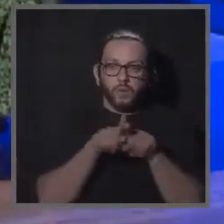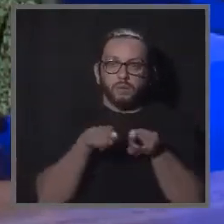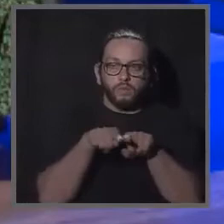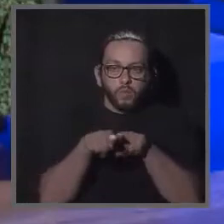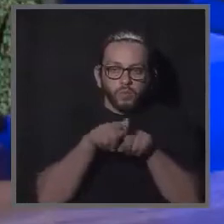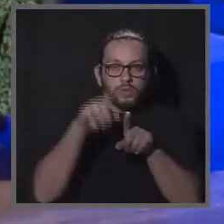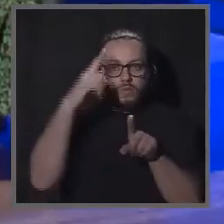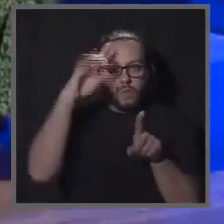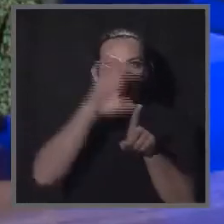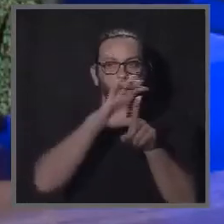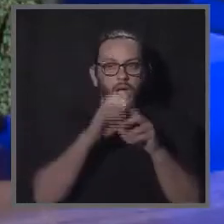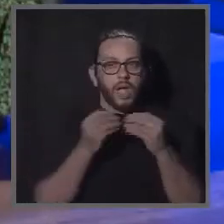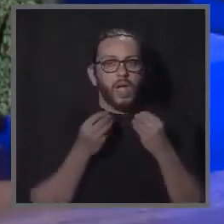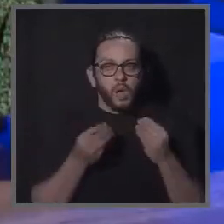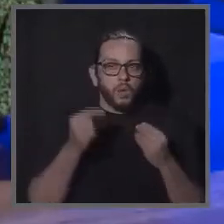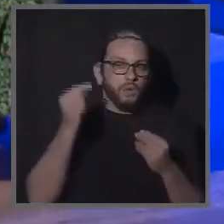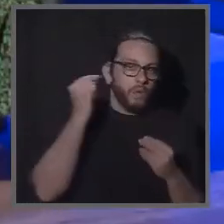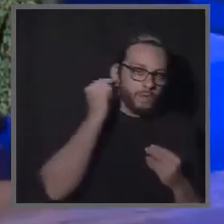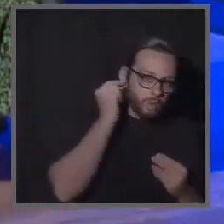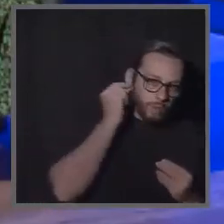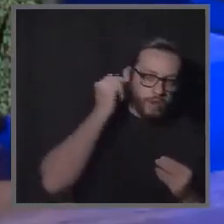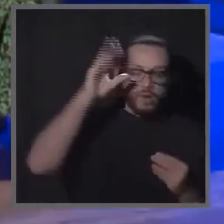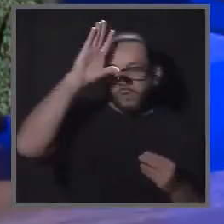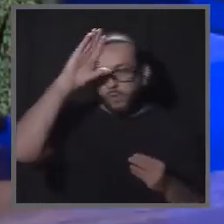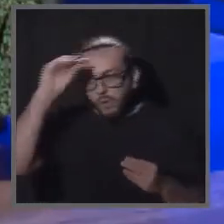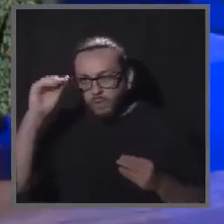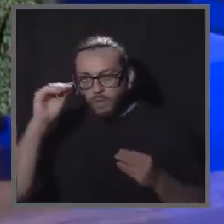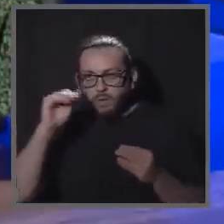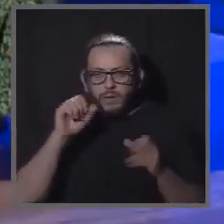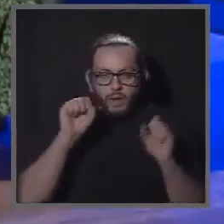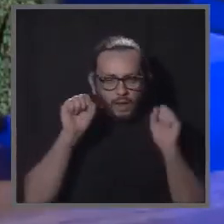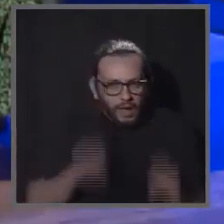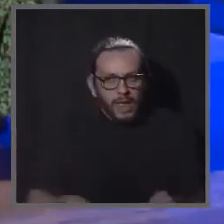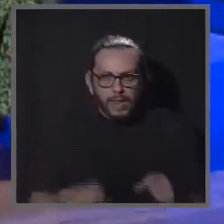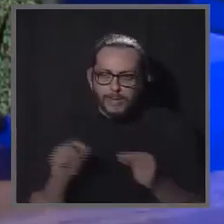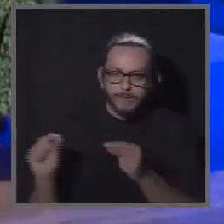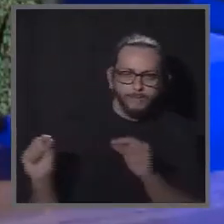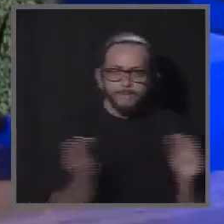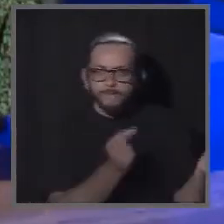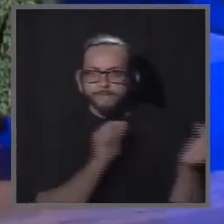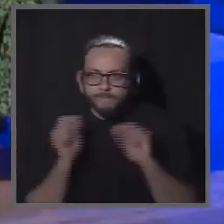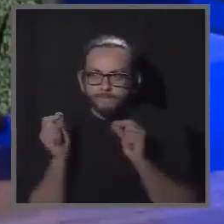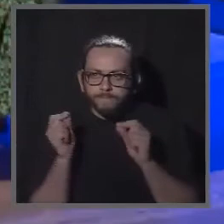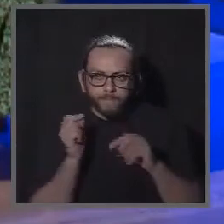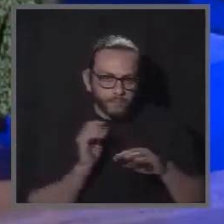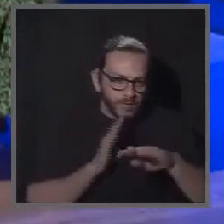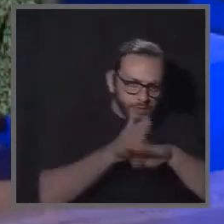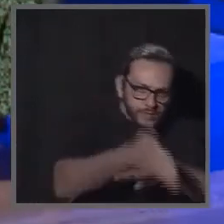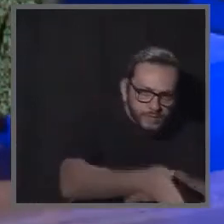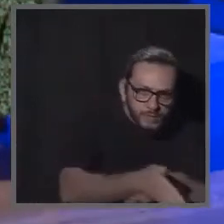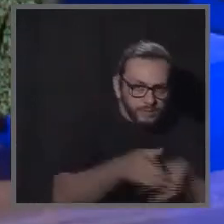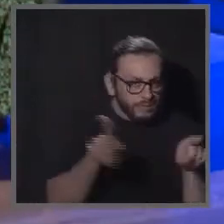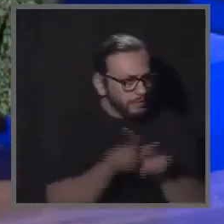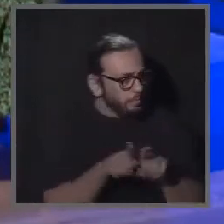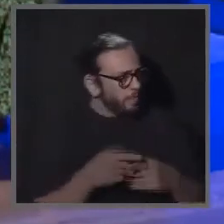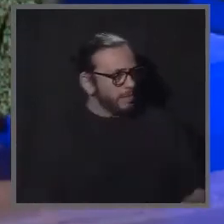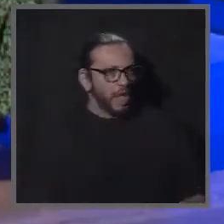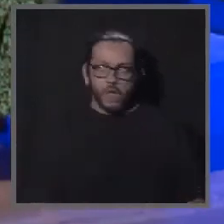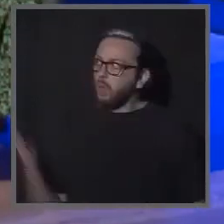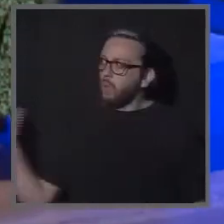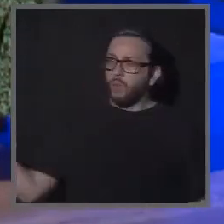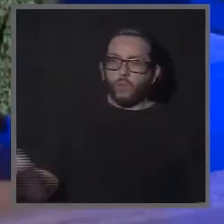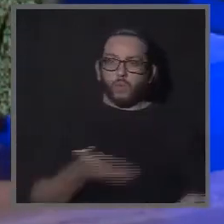the citizens can be present in this debate as we are here today, as we're present here today. This